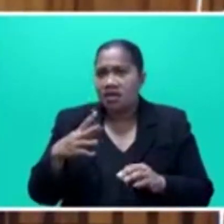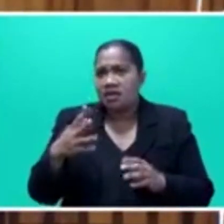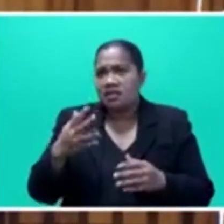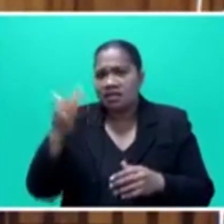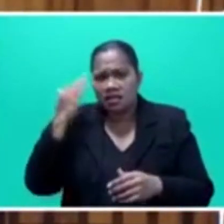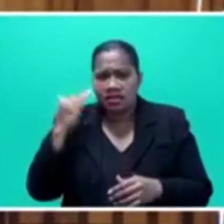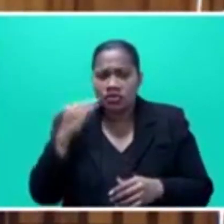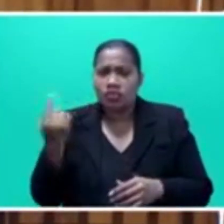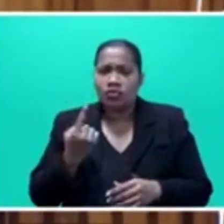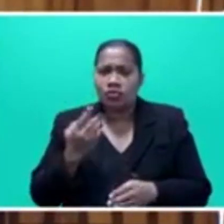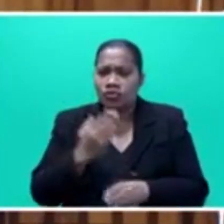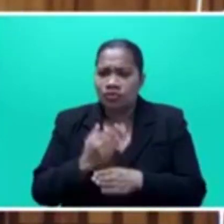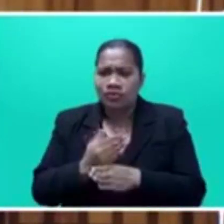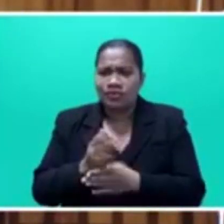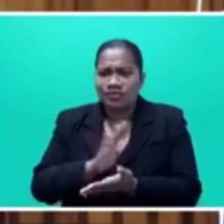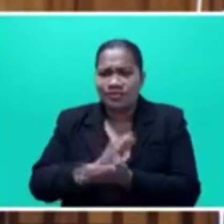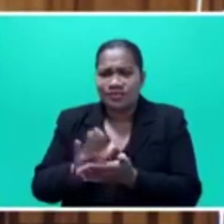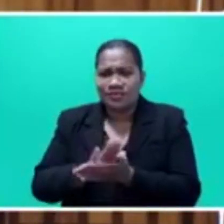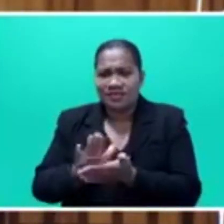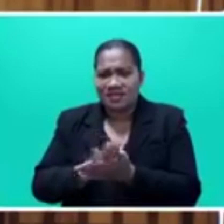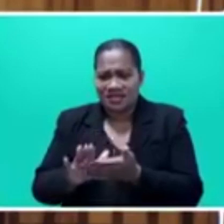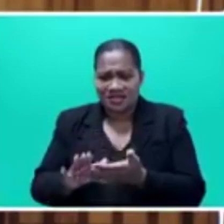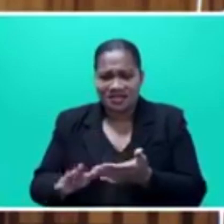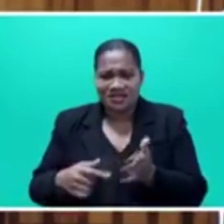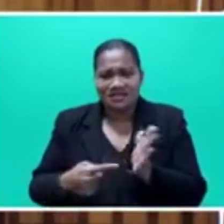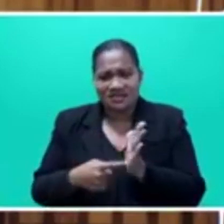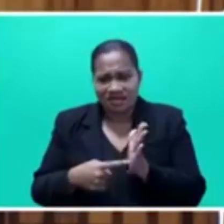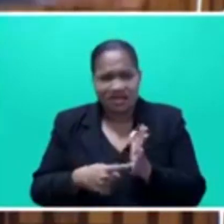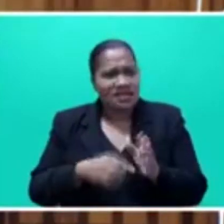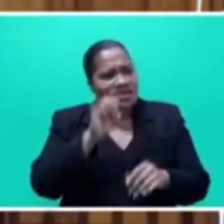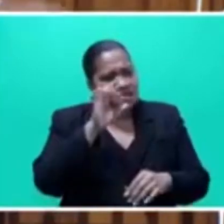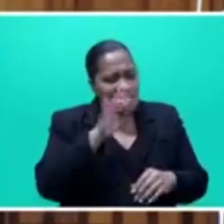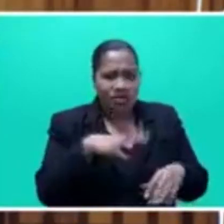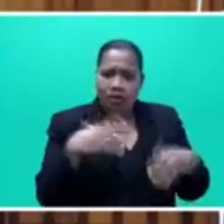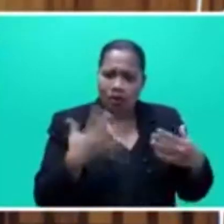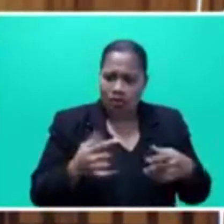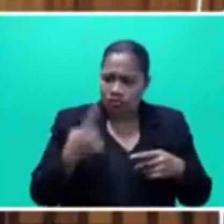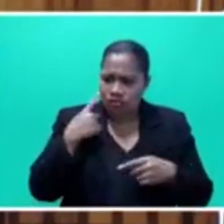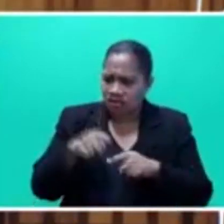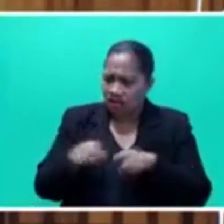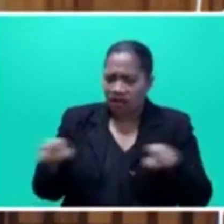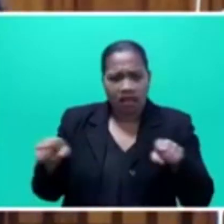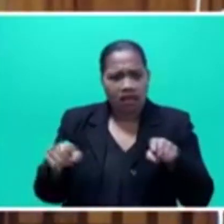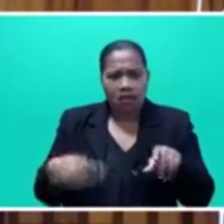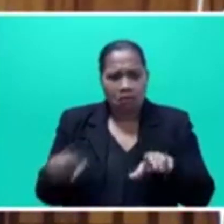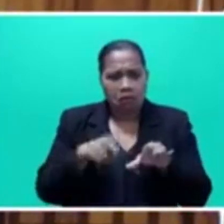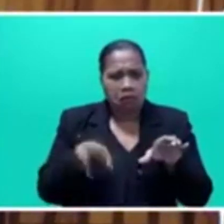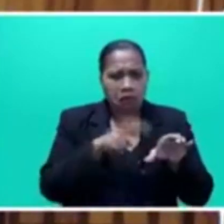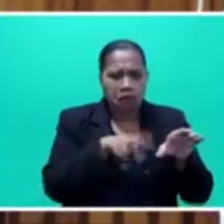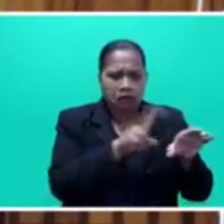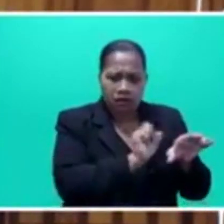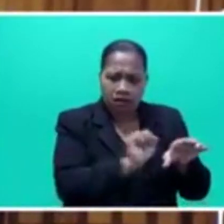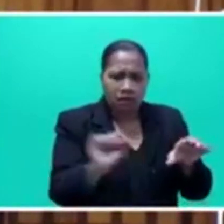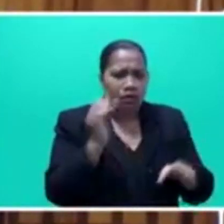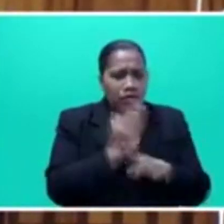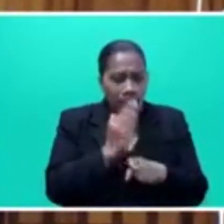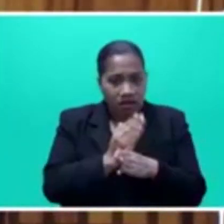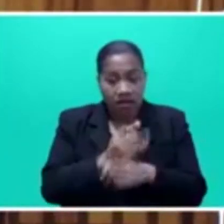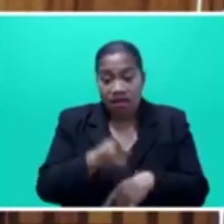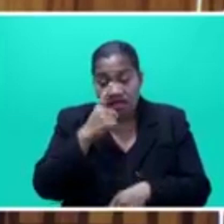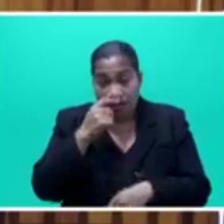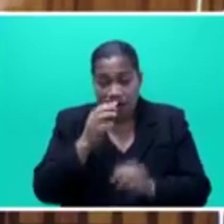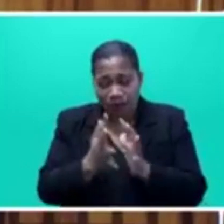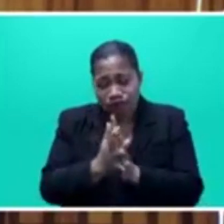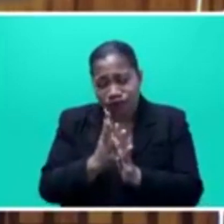the toilets at Nandi Airport, she's come back to work. The taxi driver, the tour manager, the staff. The people lined up the streets